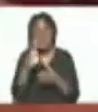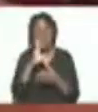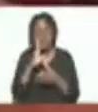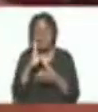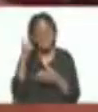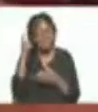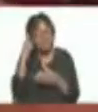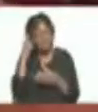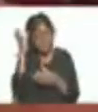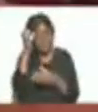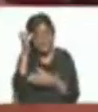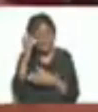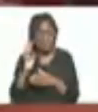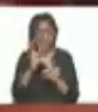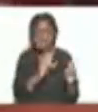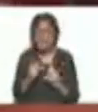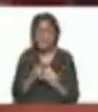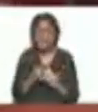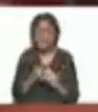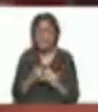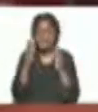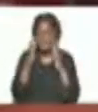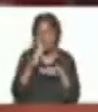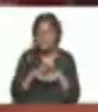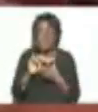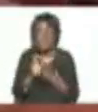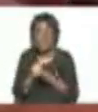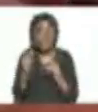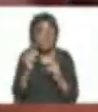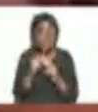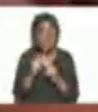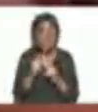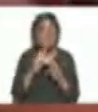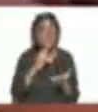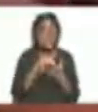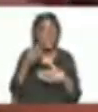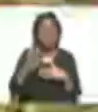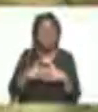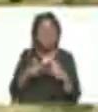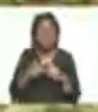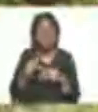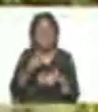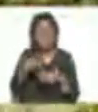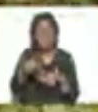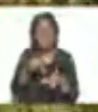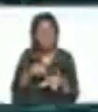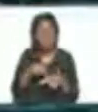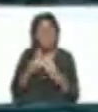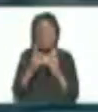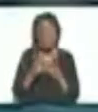to address those comments in a report back to the Port Department, and the Port Department would have to make a determination. Atlantis's